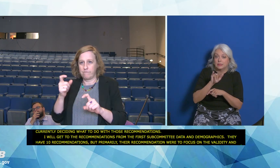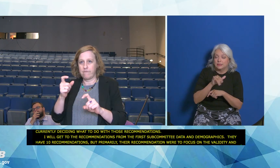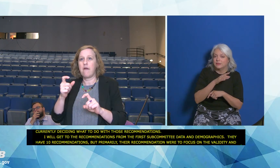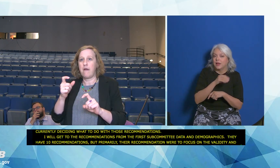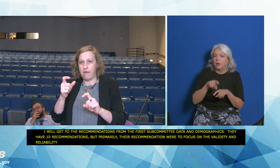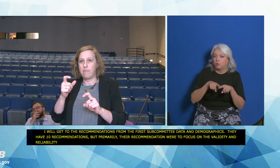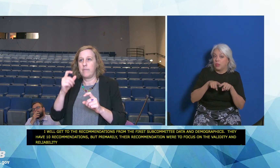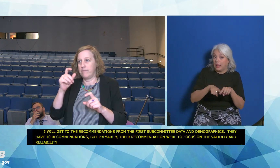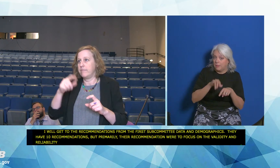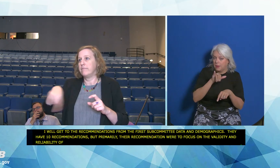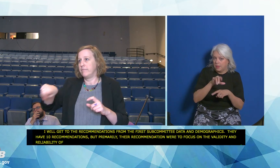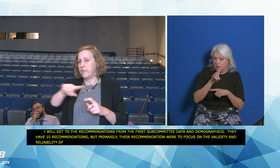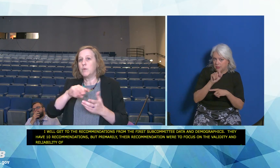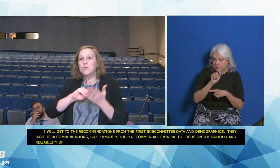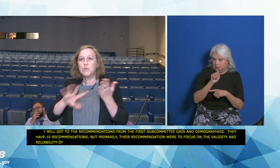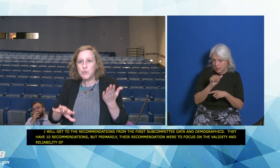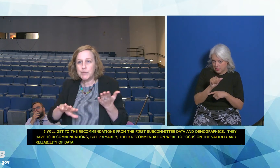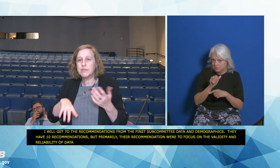of data.